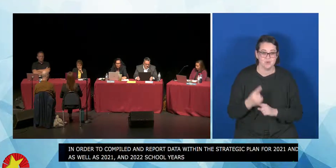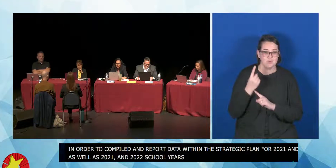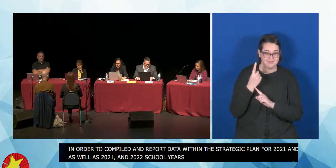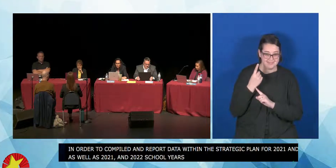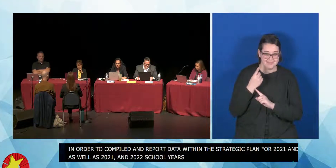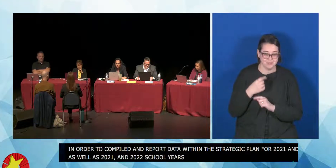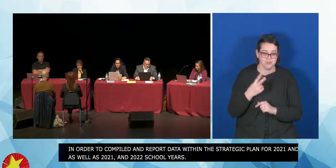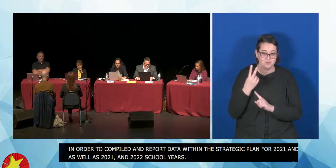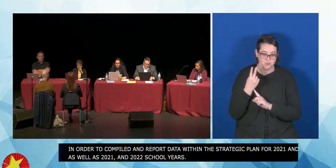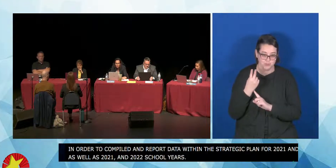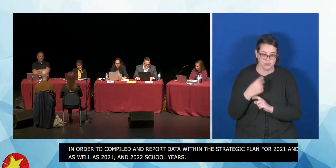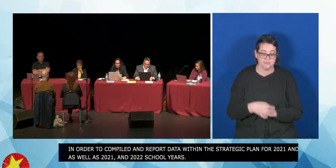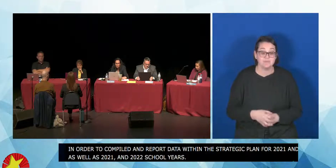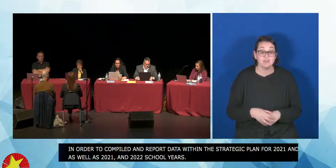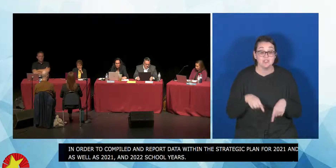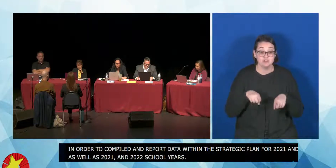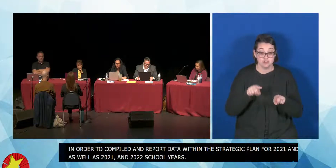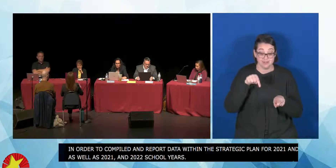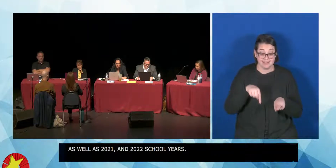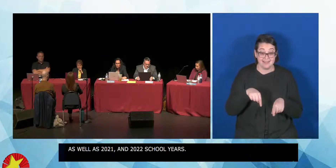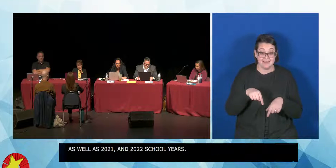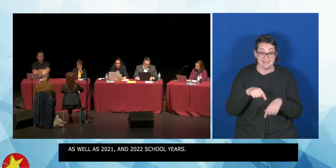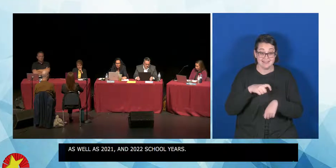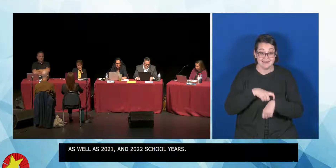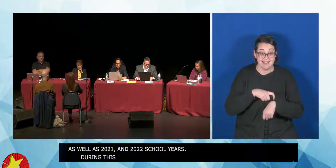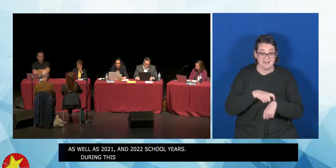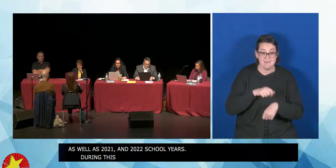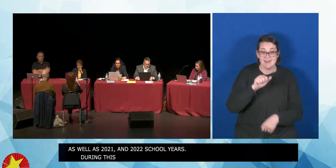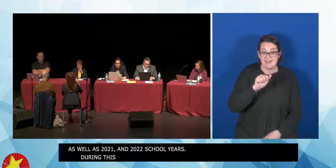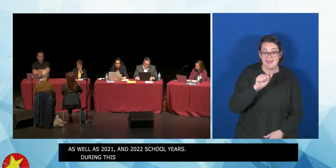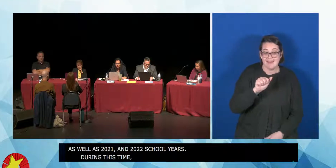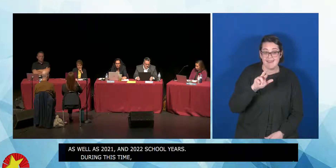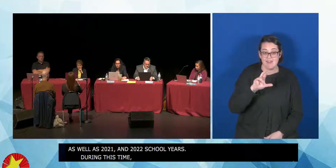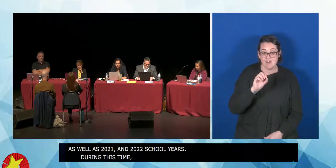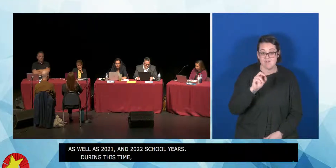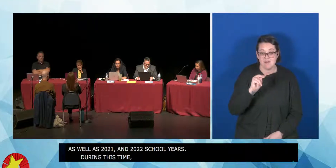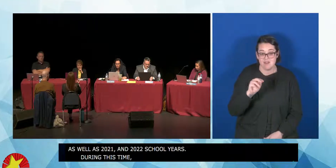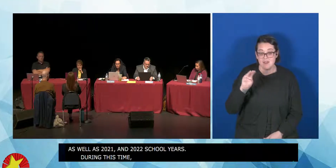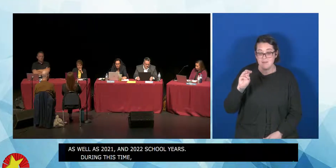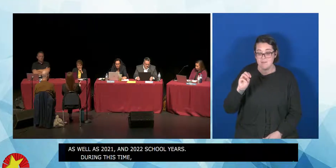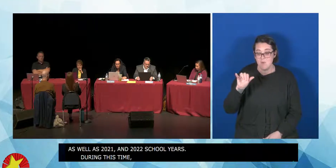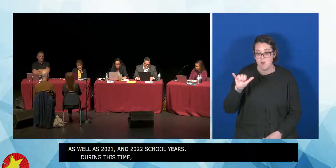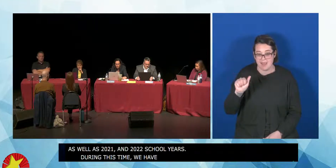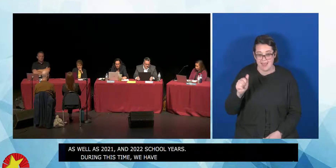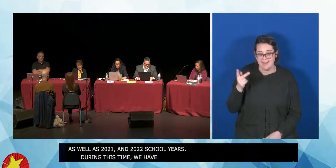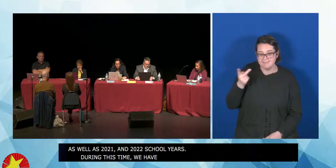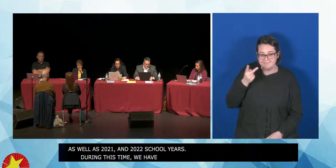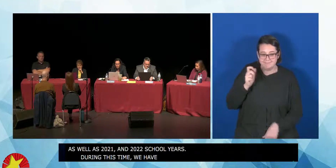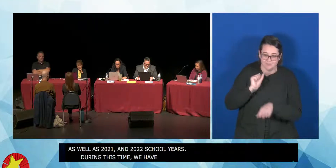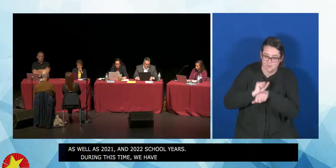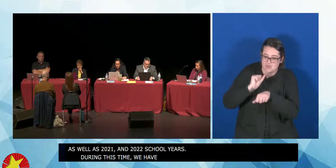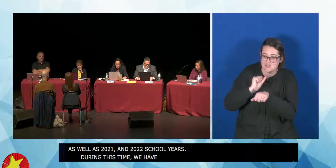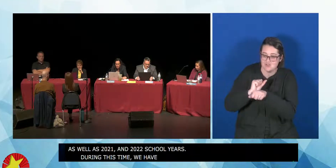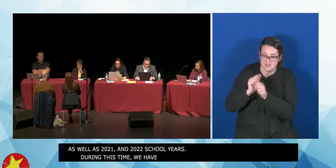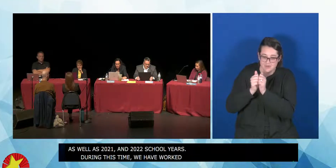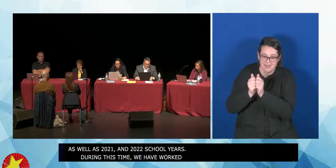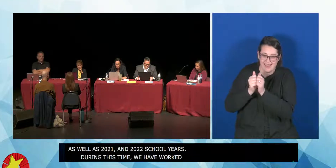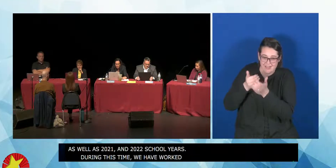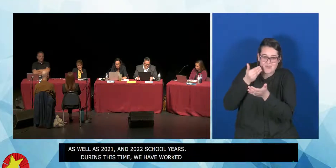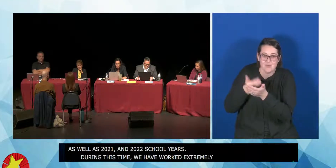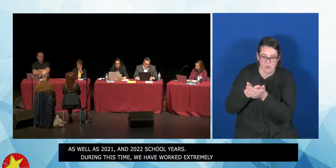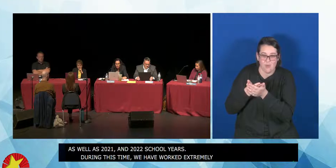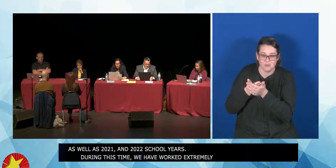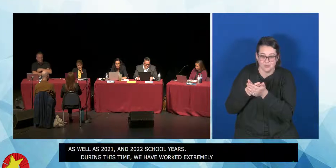During this time, Erin, Moya, and I have worked extremely close together